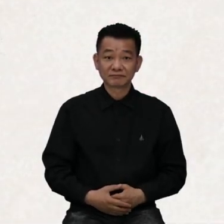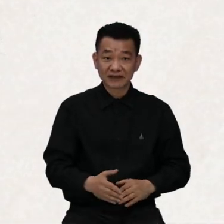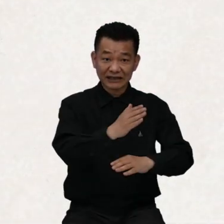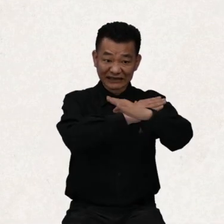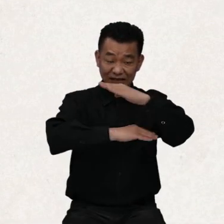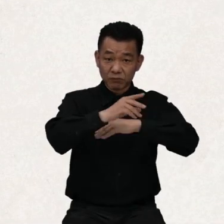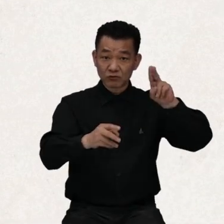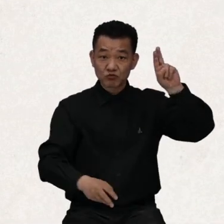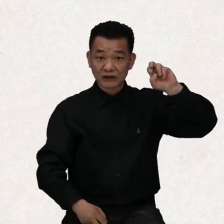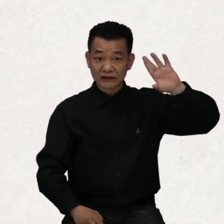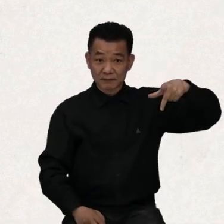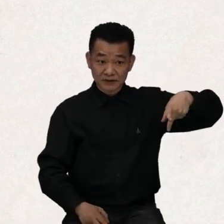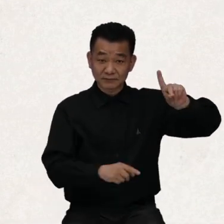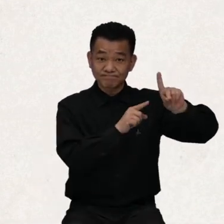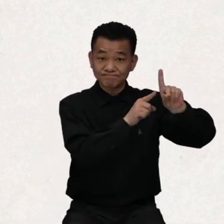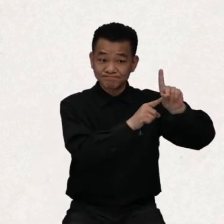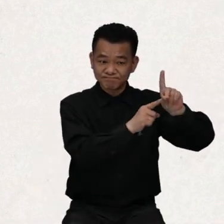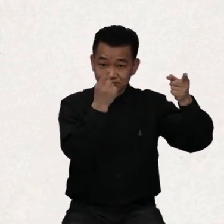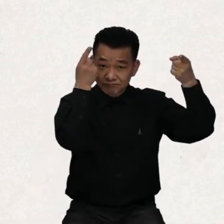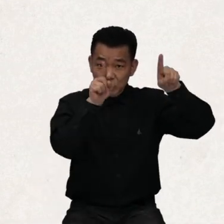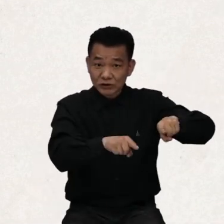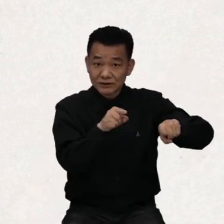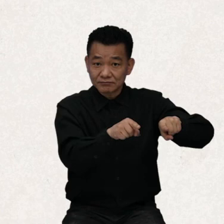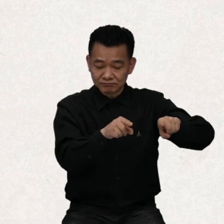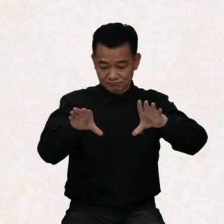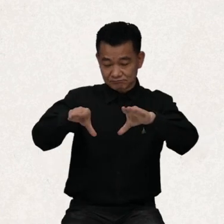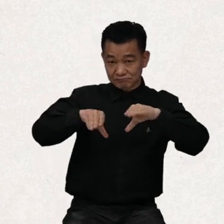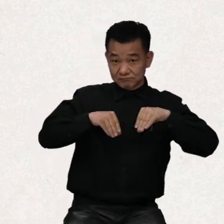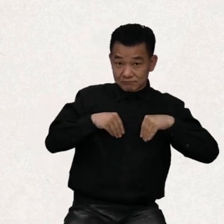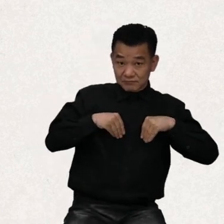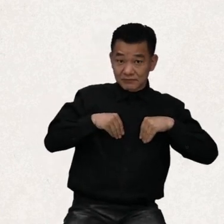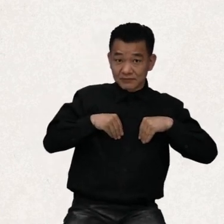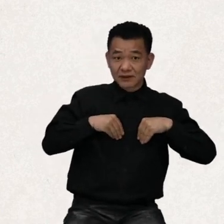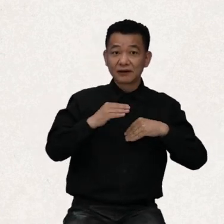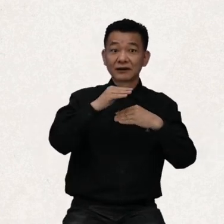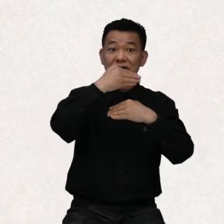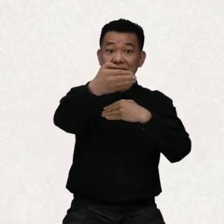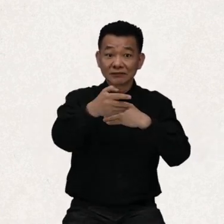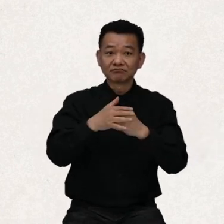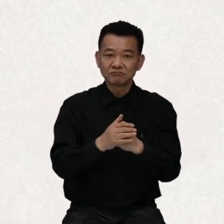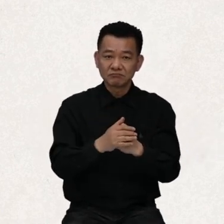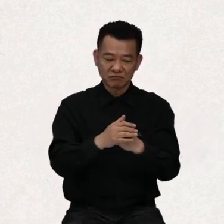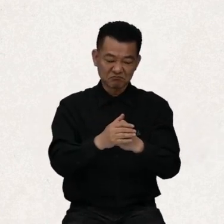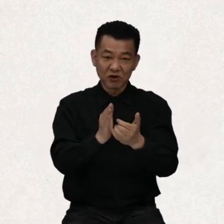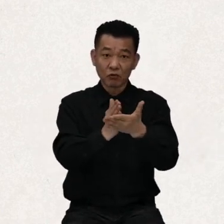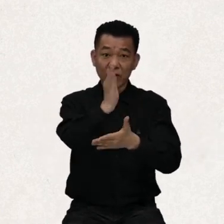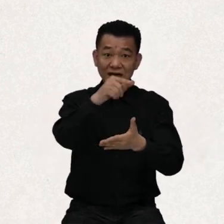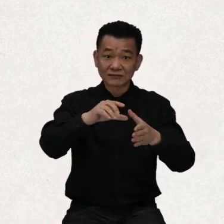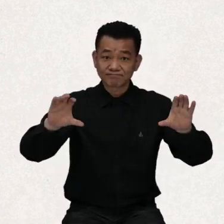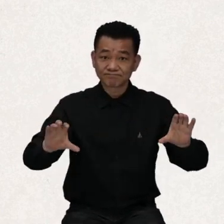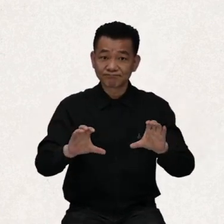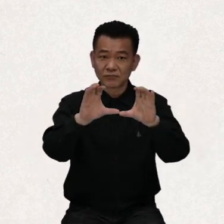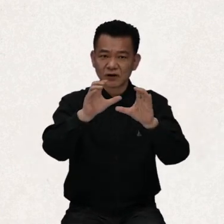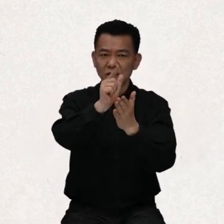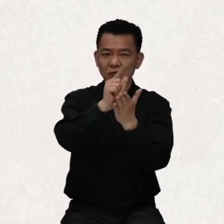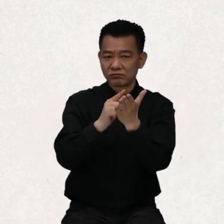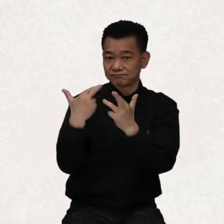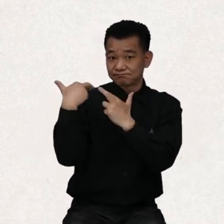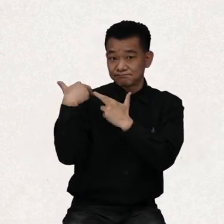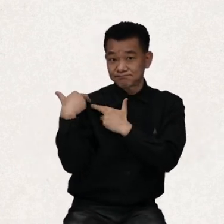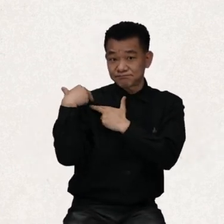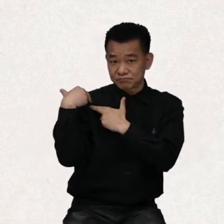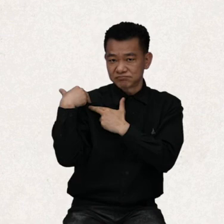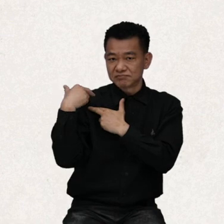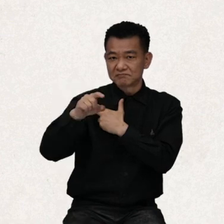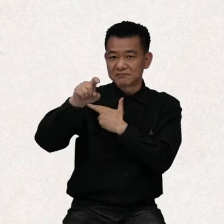From what I know, when a state party ratifies the UN CRPD, the state party has the legal obligations to implement